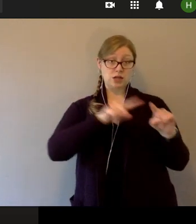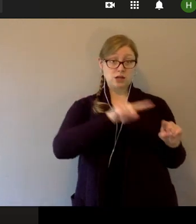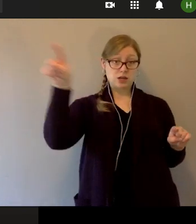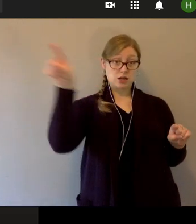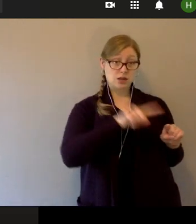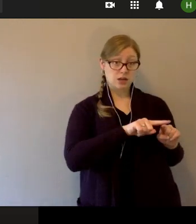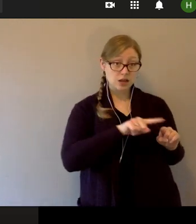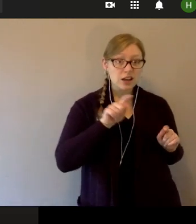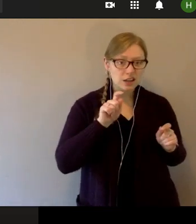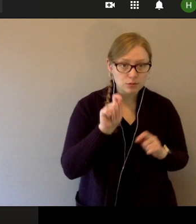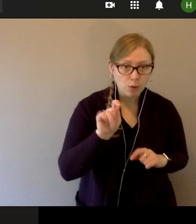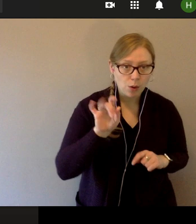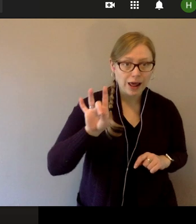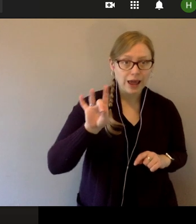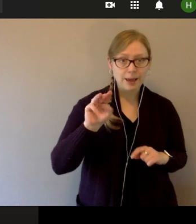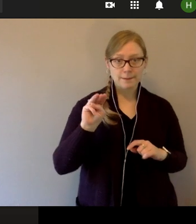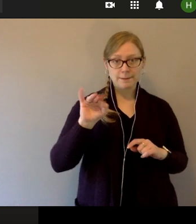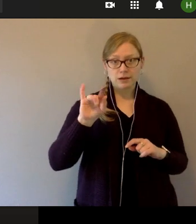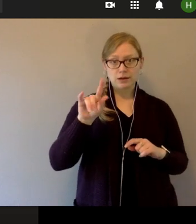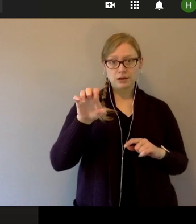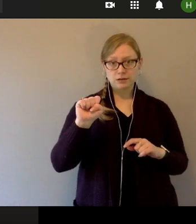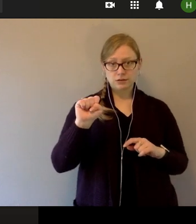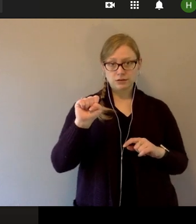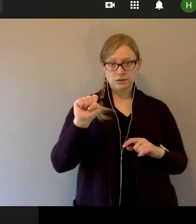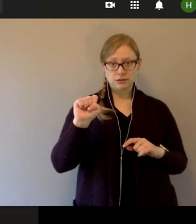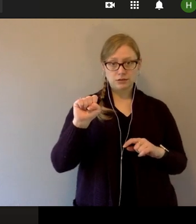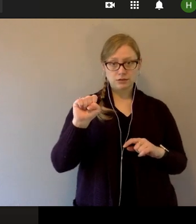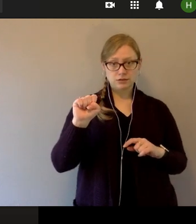to Main Street from State Street,